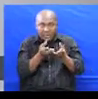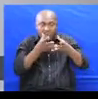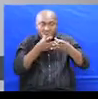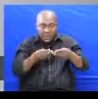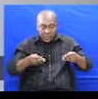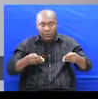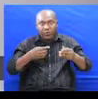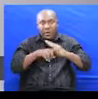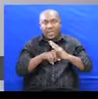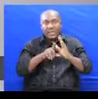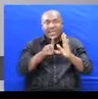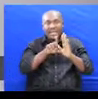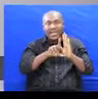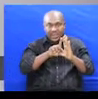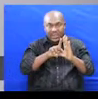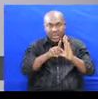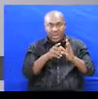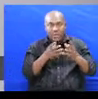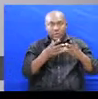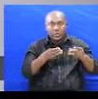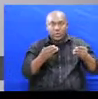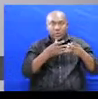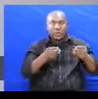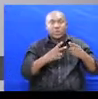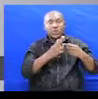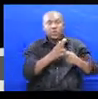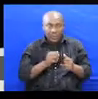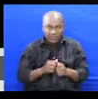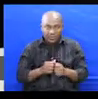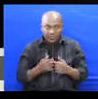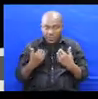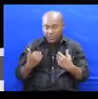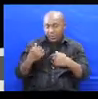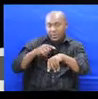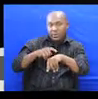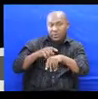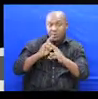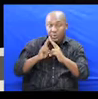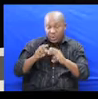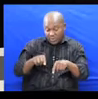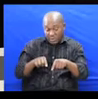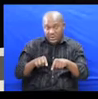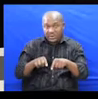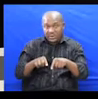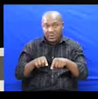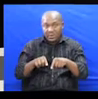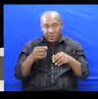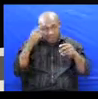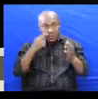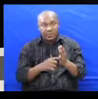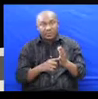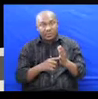solution. When you talk about the amount or when you talk about the mass, it must be the mass of a solute. And when you talk about